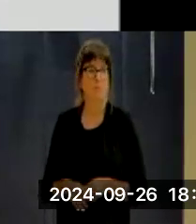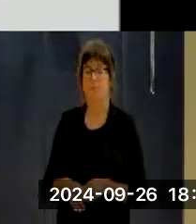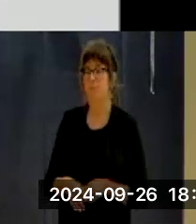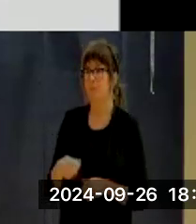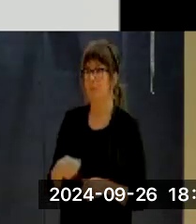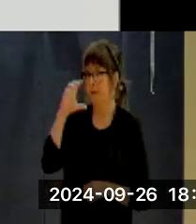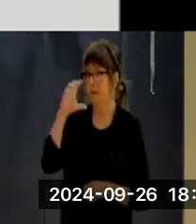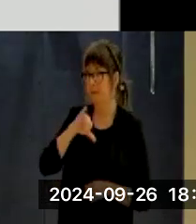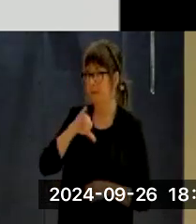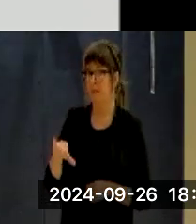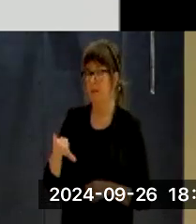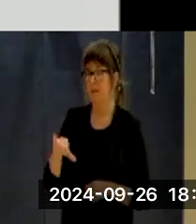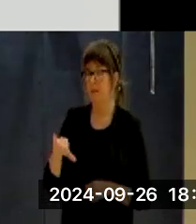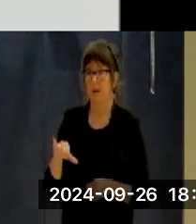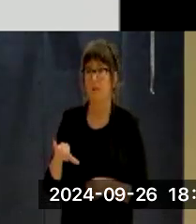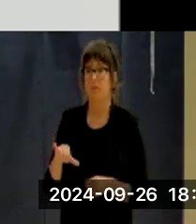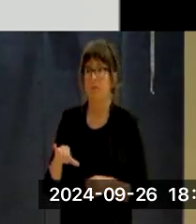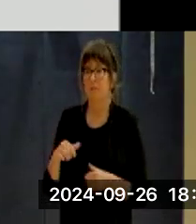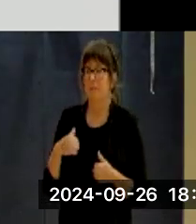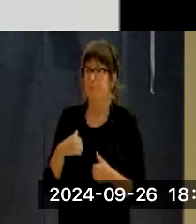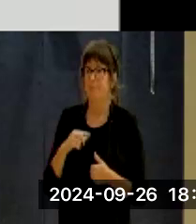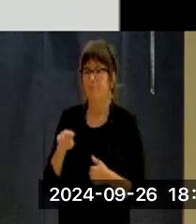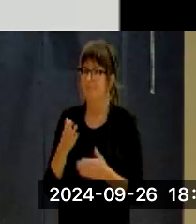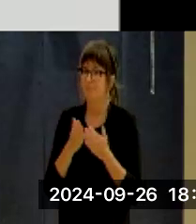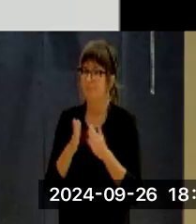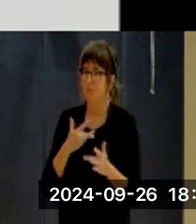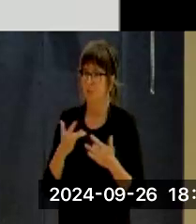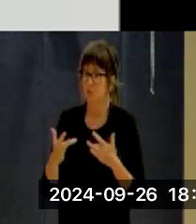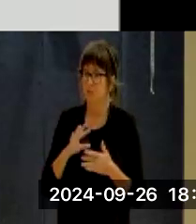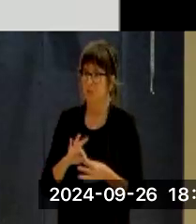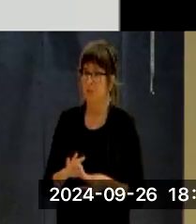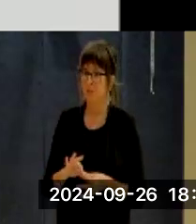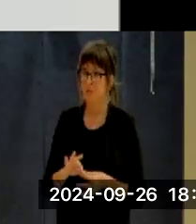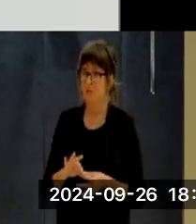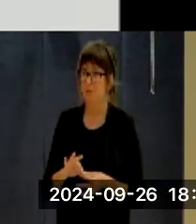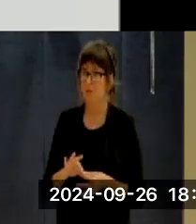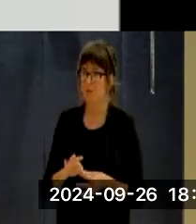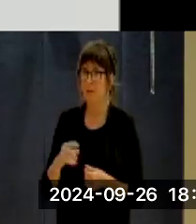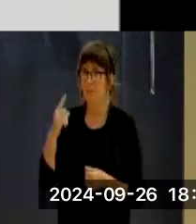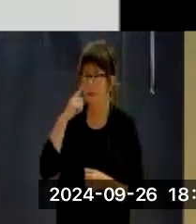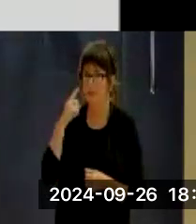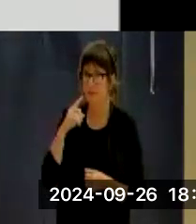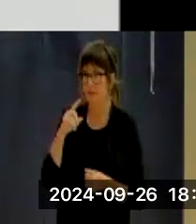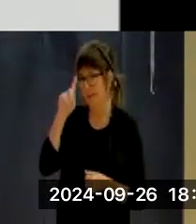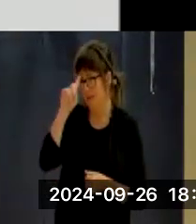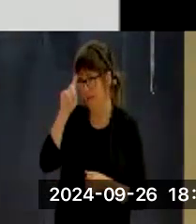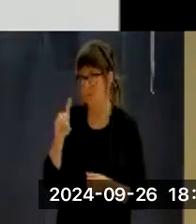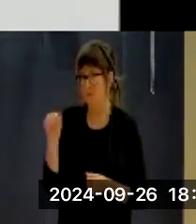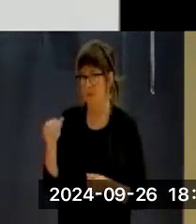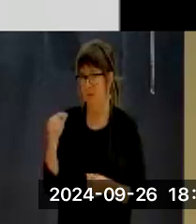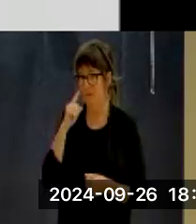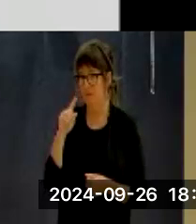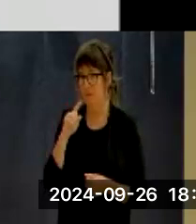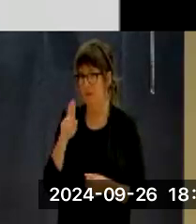that I just had some general concerns in regards to mental and intellectual disabilities for the